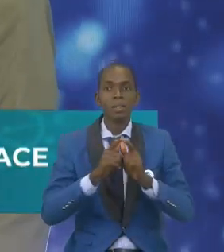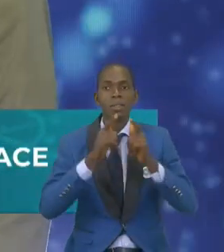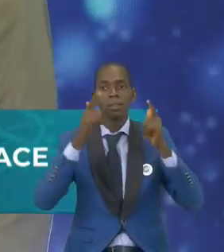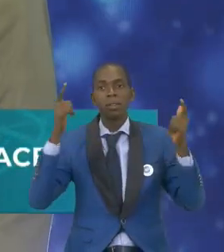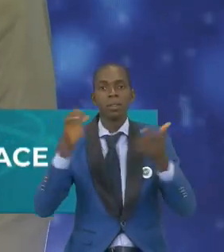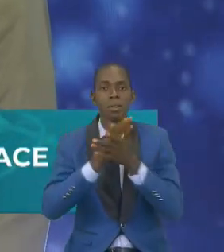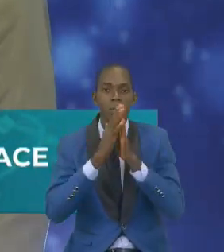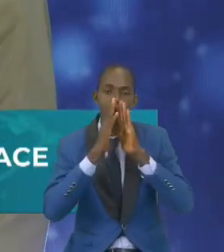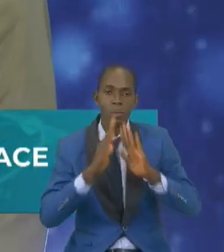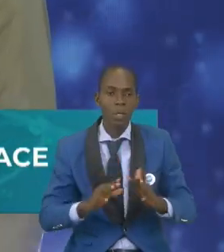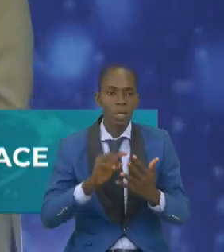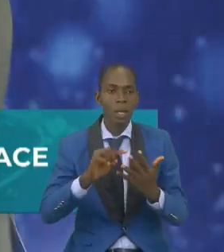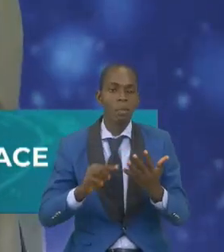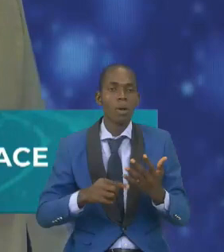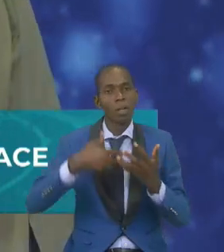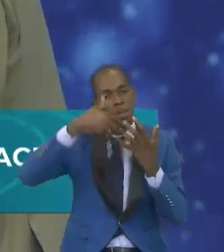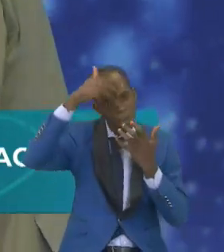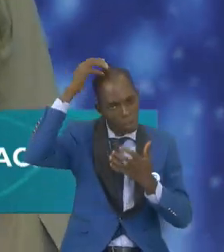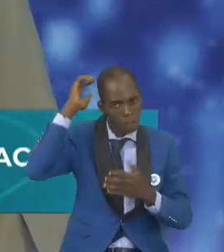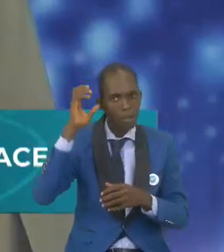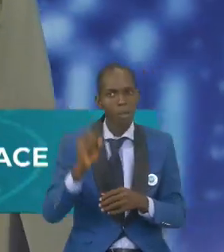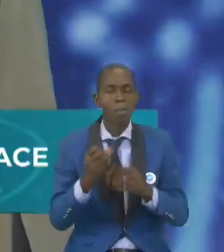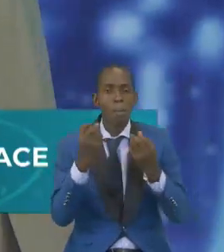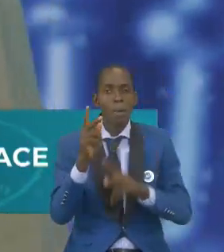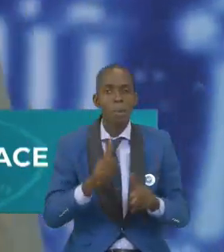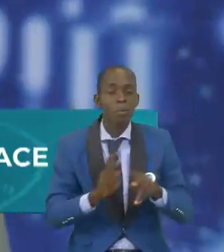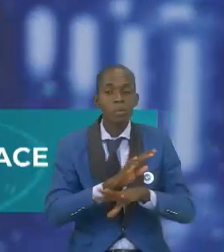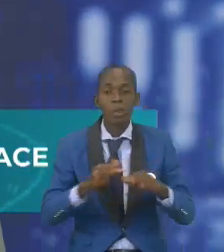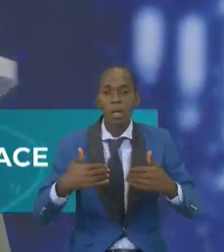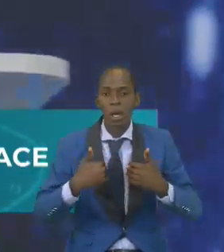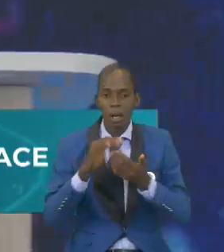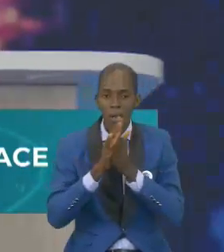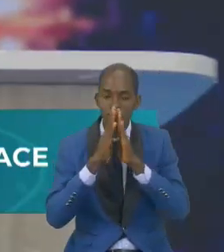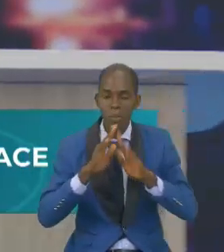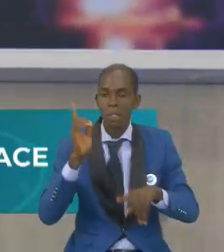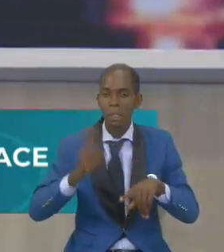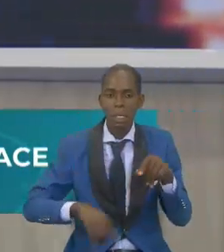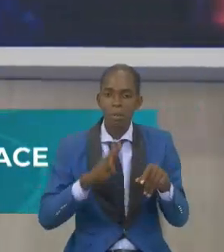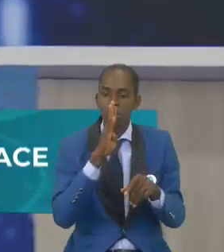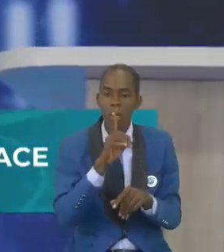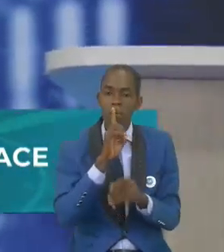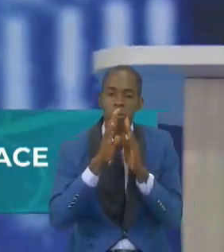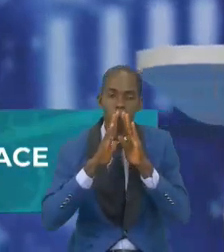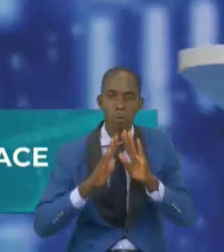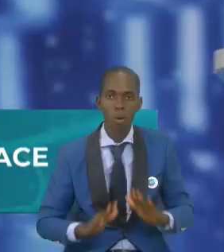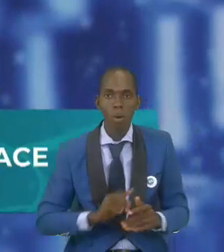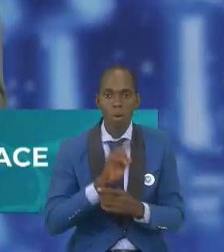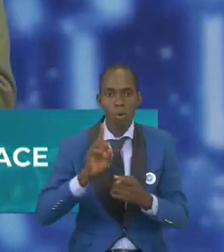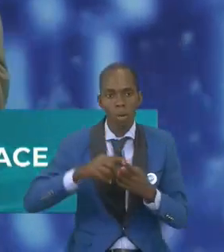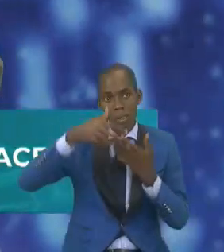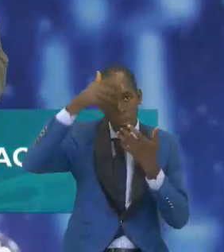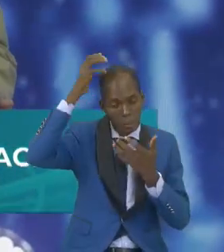among lions. Many people cannot have their peace, cannot even keep peace when gossips are around